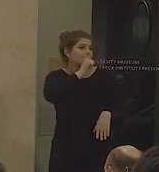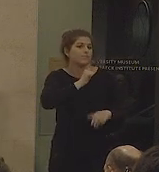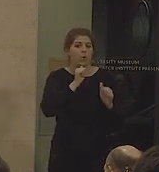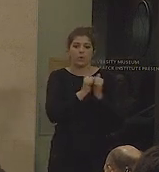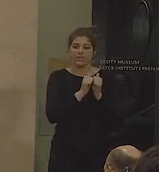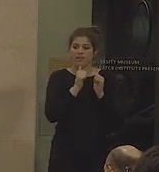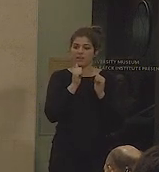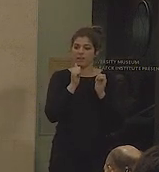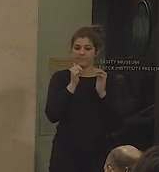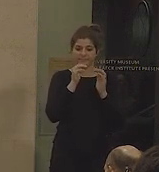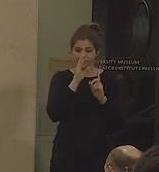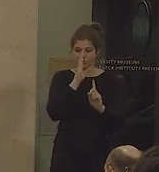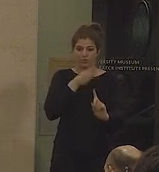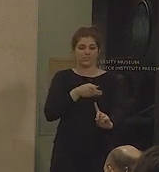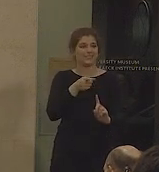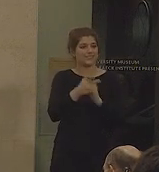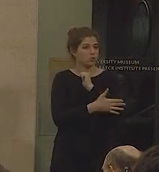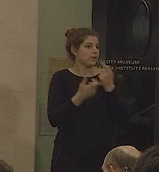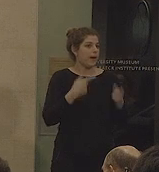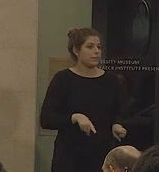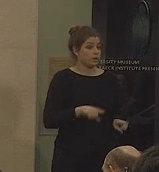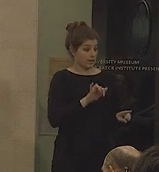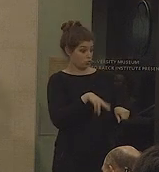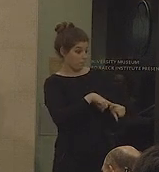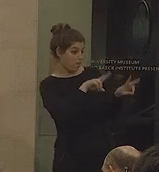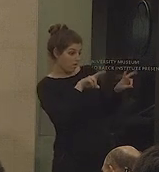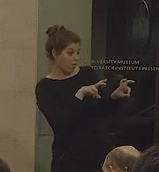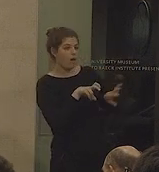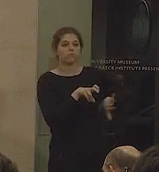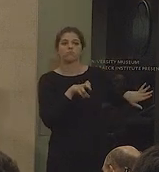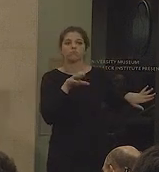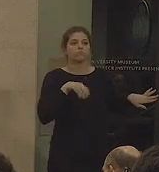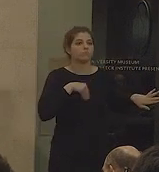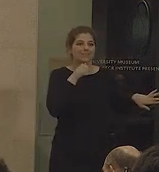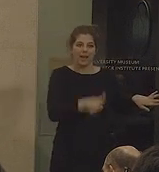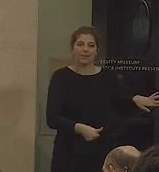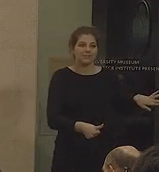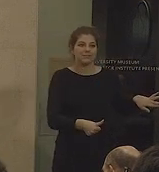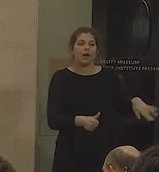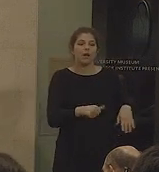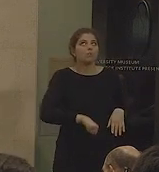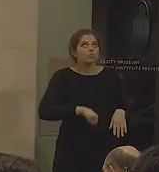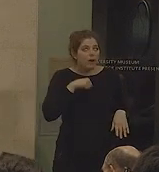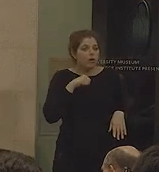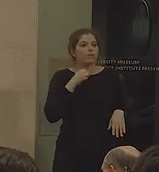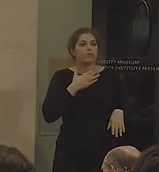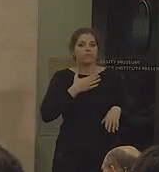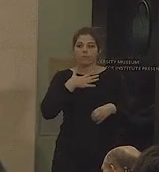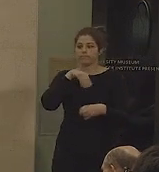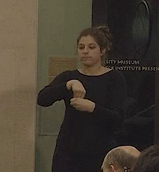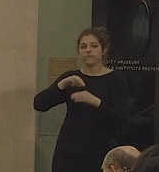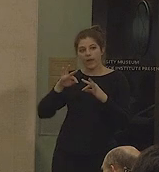the direction that this country was going as being normal. And I'm very proud of my